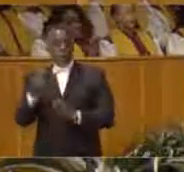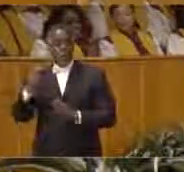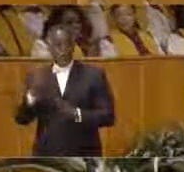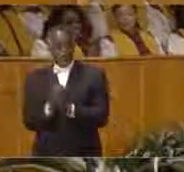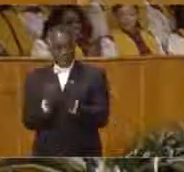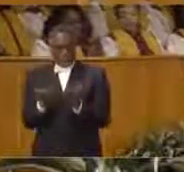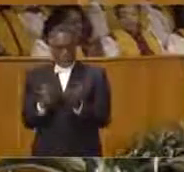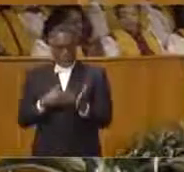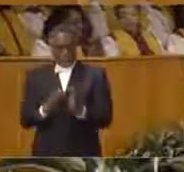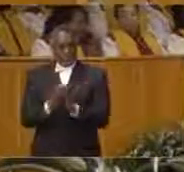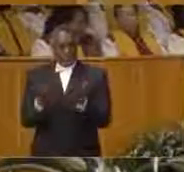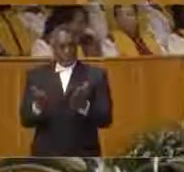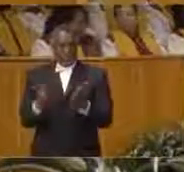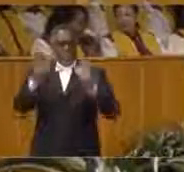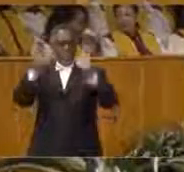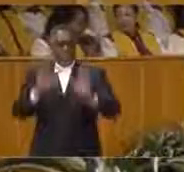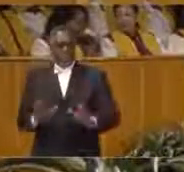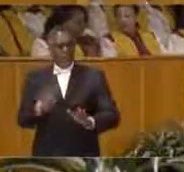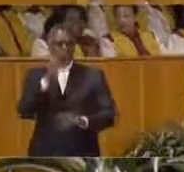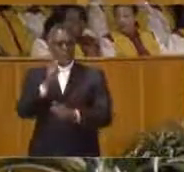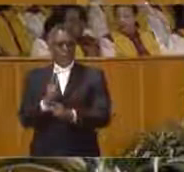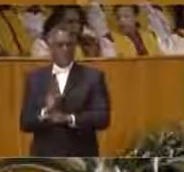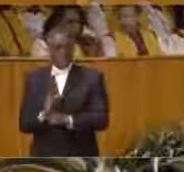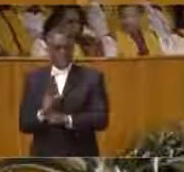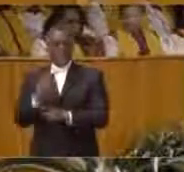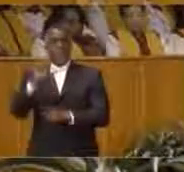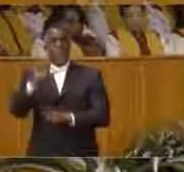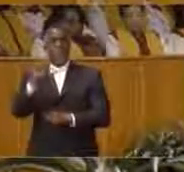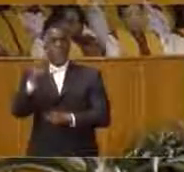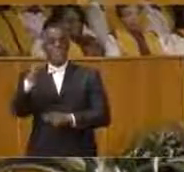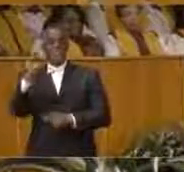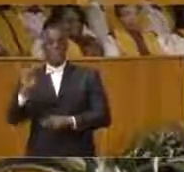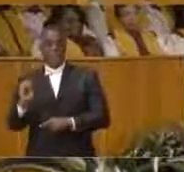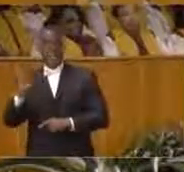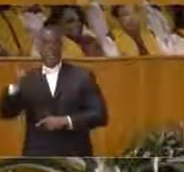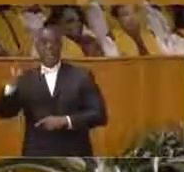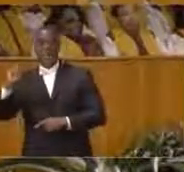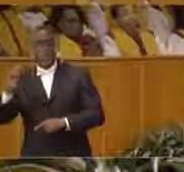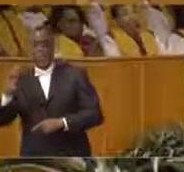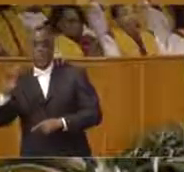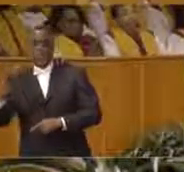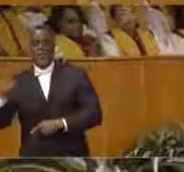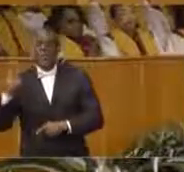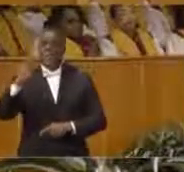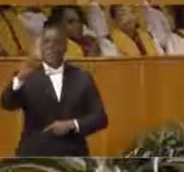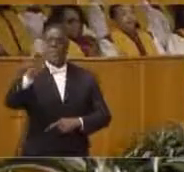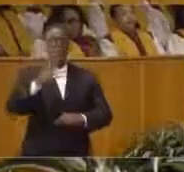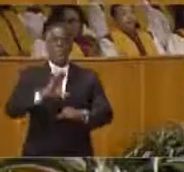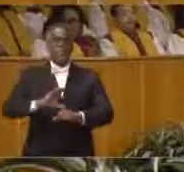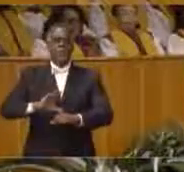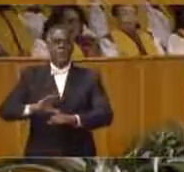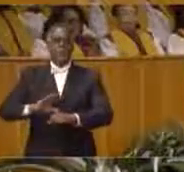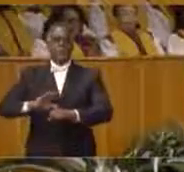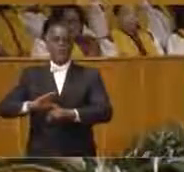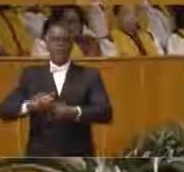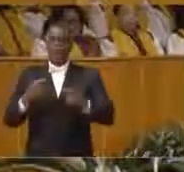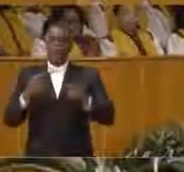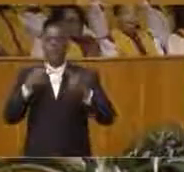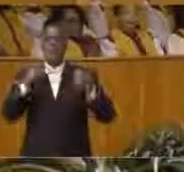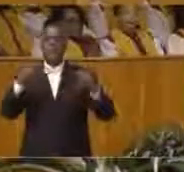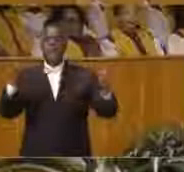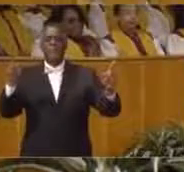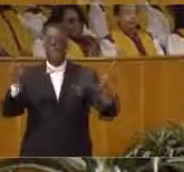Every Sunday, Sister Sadie Willis would walk from the back of the church to the announcement table, but she didn't